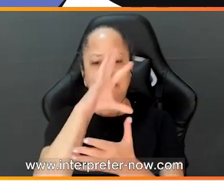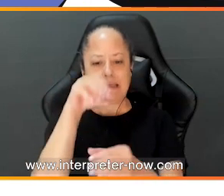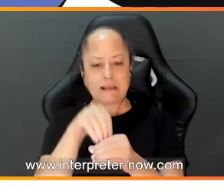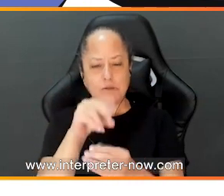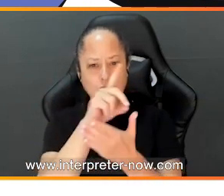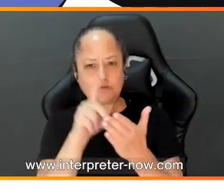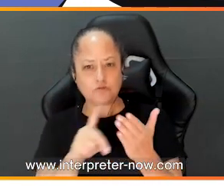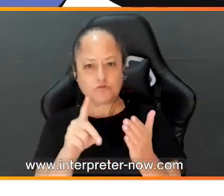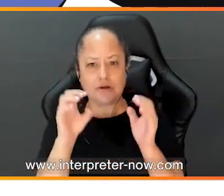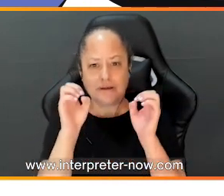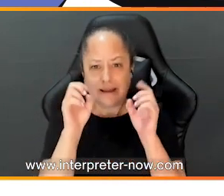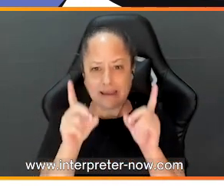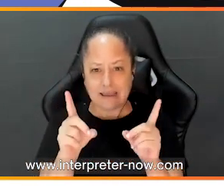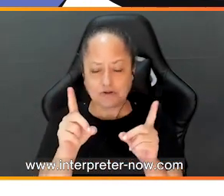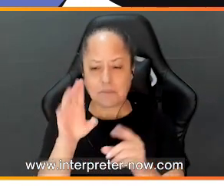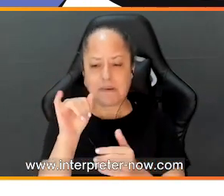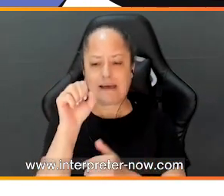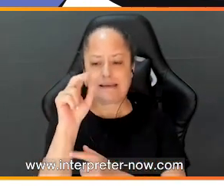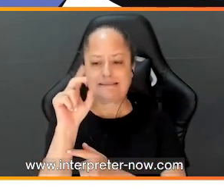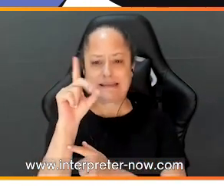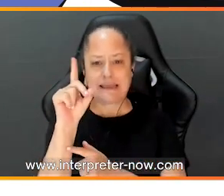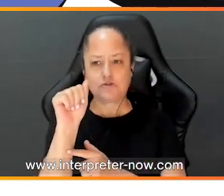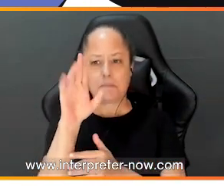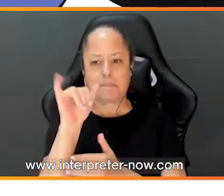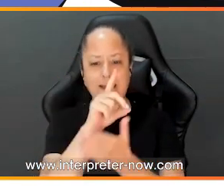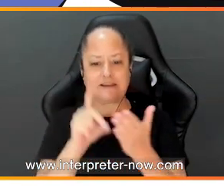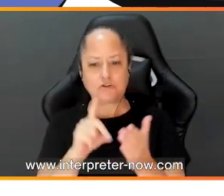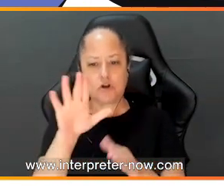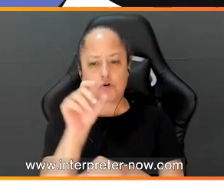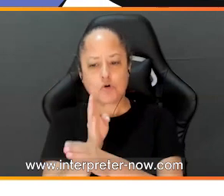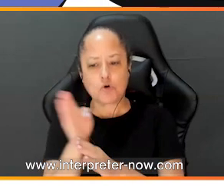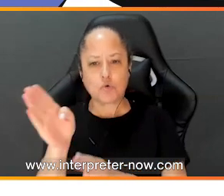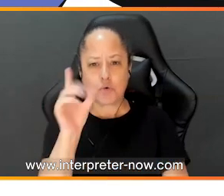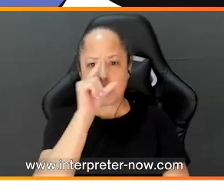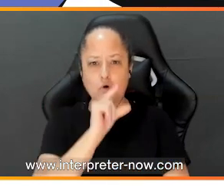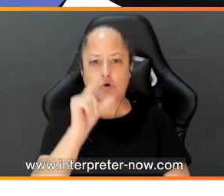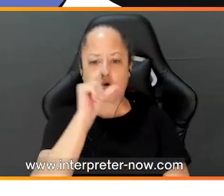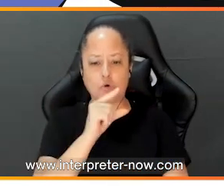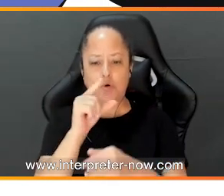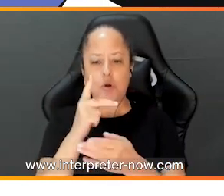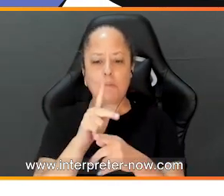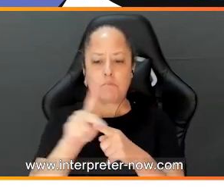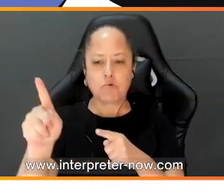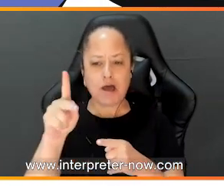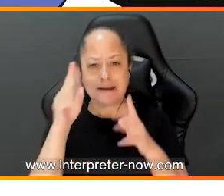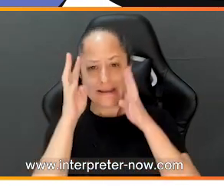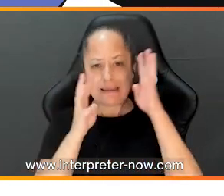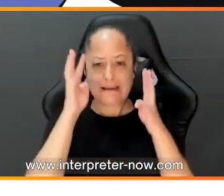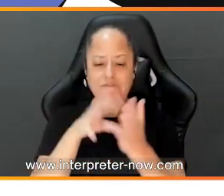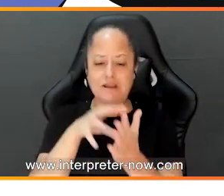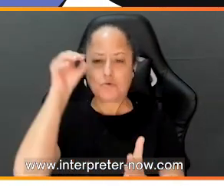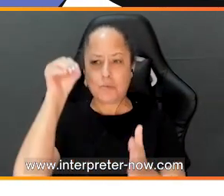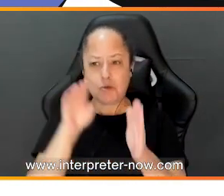consultant, educator, and strategist at Sandra By Design. She started a career at Google working on product innovation and learning and